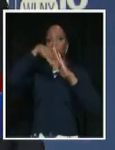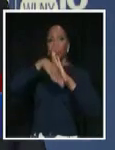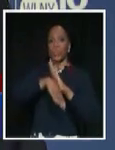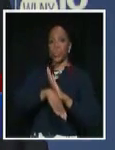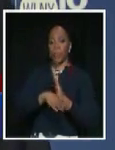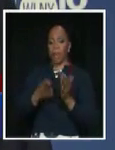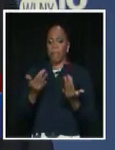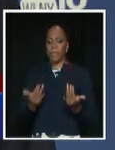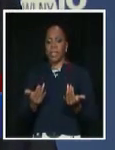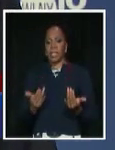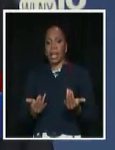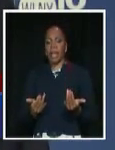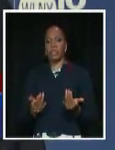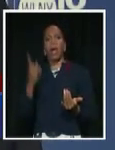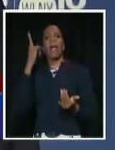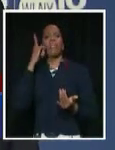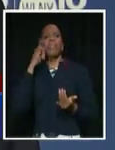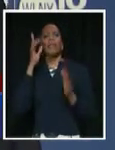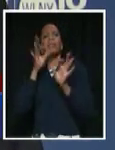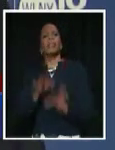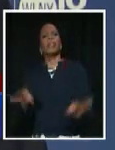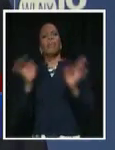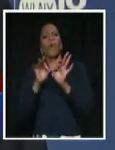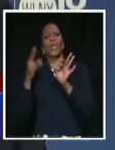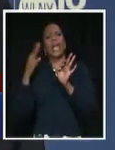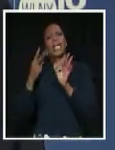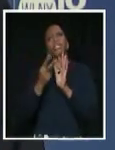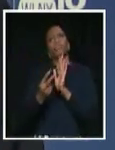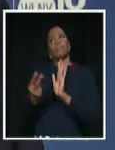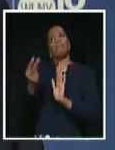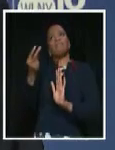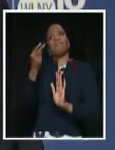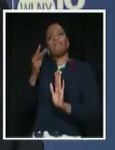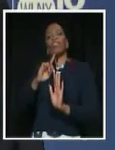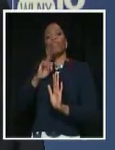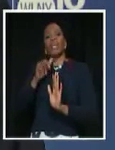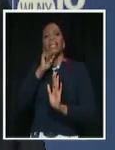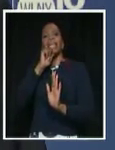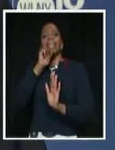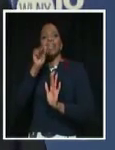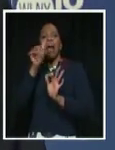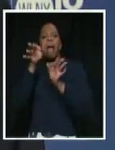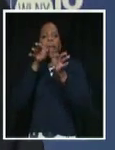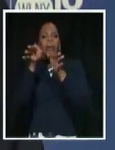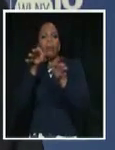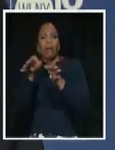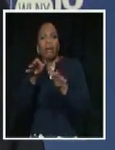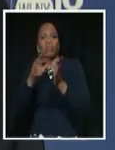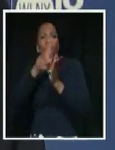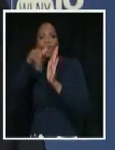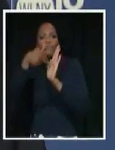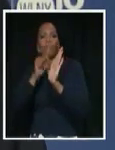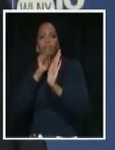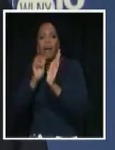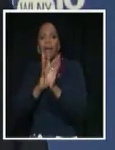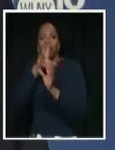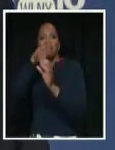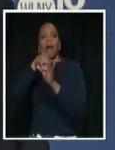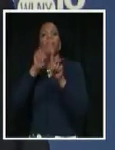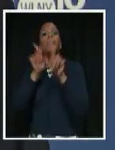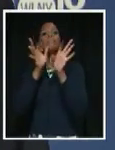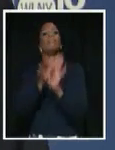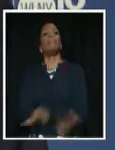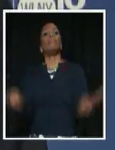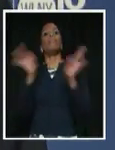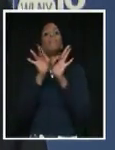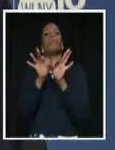today. So I think it's important to look at history the way it really was and not ascribe to people a role they didn't play. More importantly,